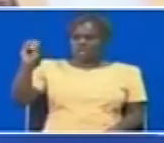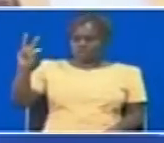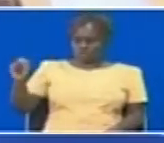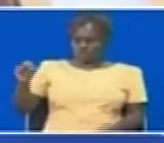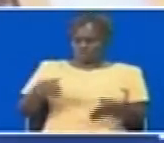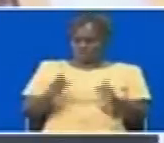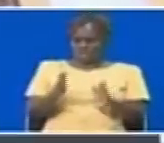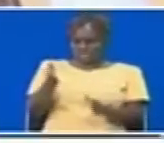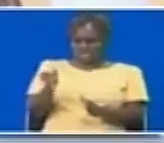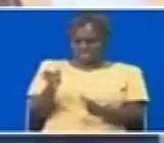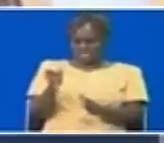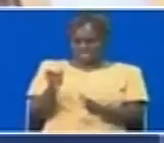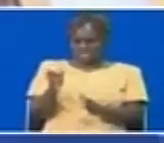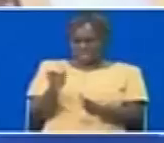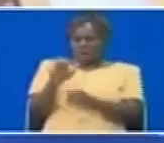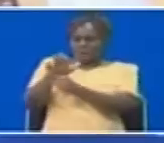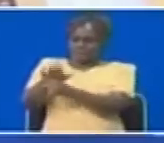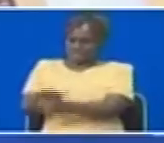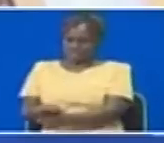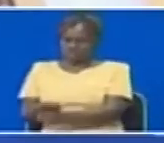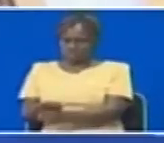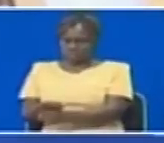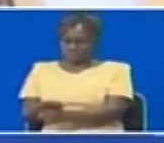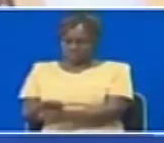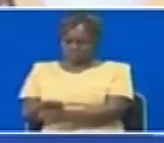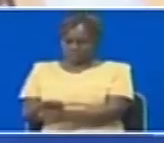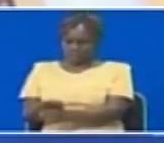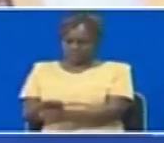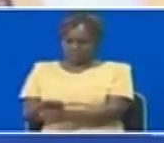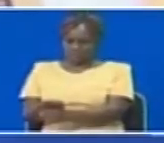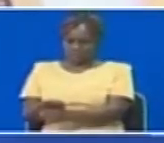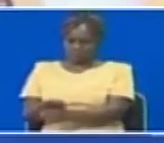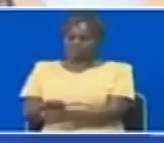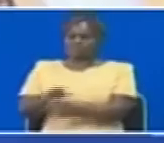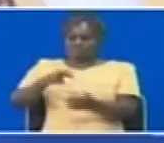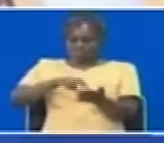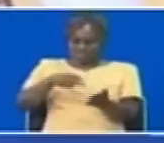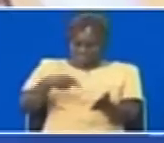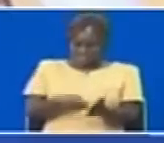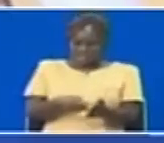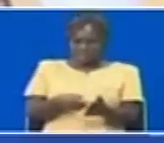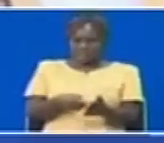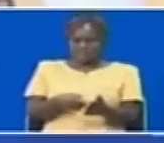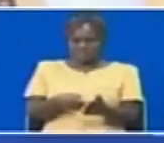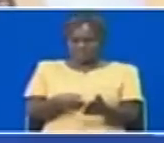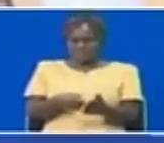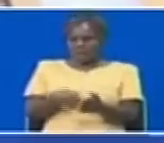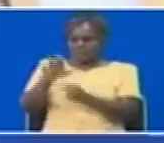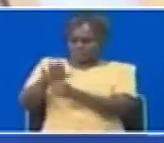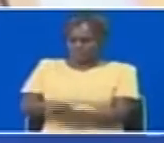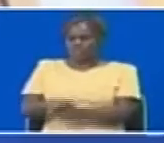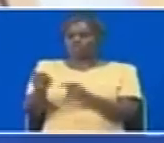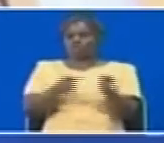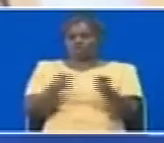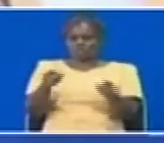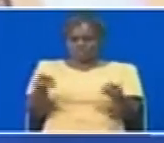of racism. Yes. So if Zionism is a form of racism, then the Zionist regime is a racist regime. In the